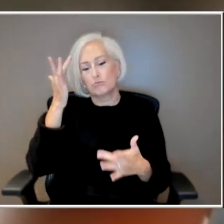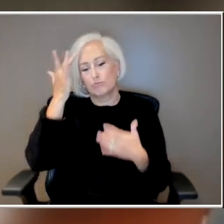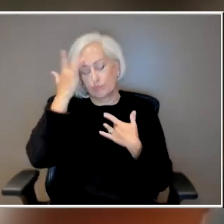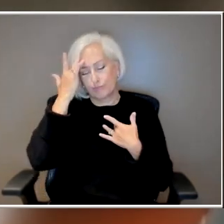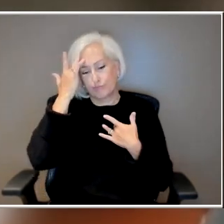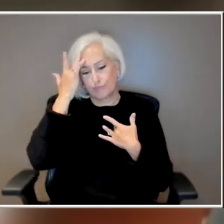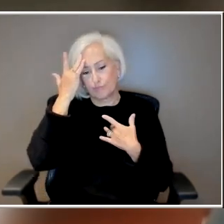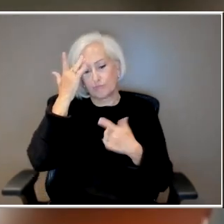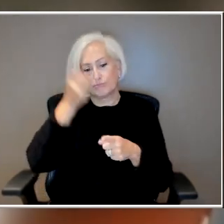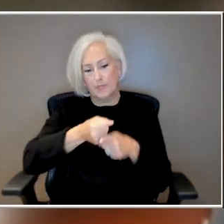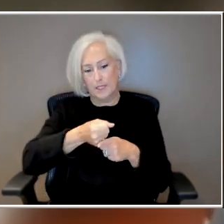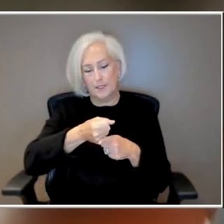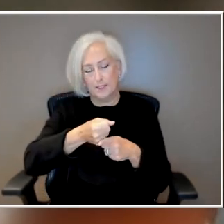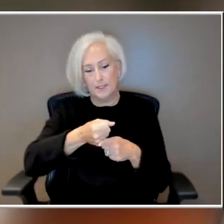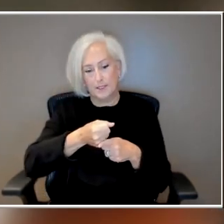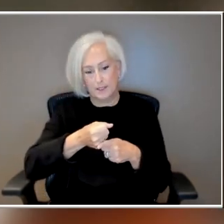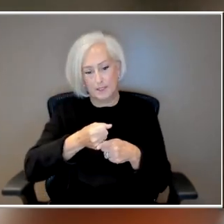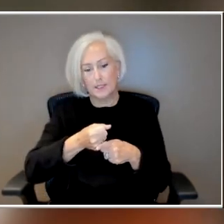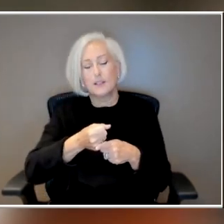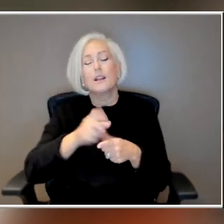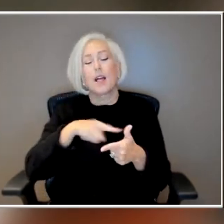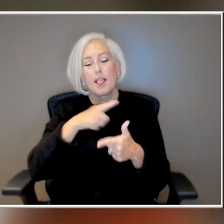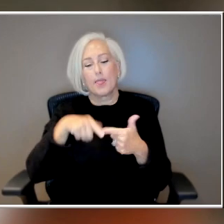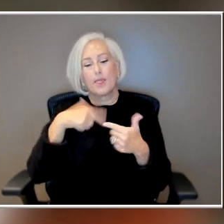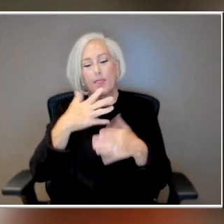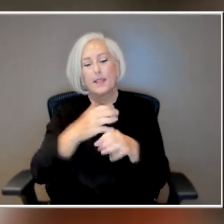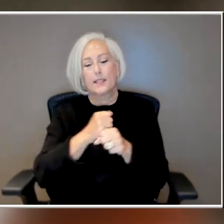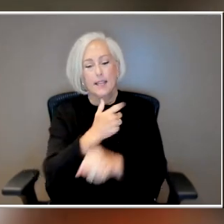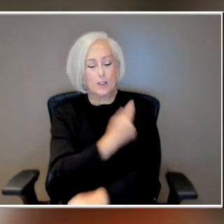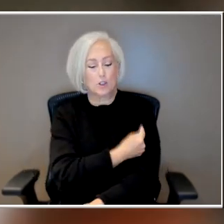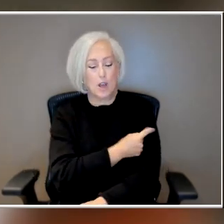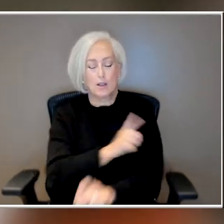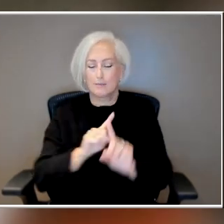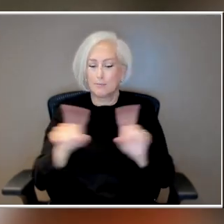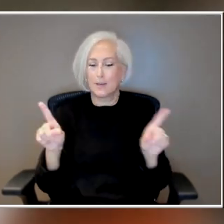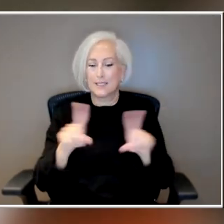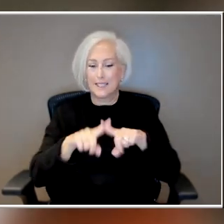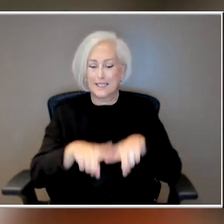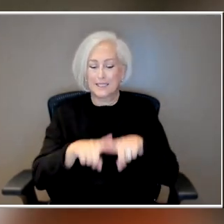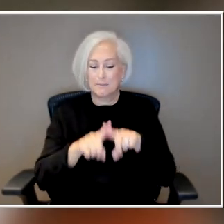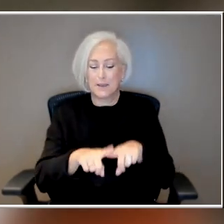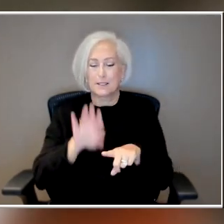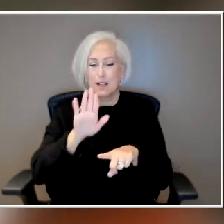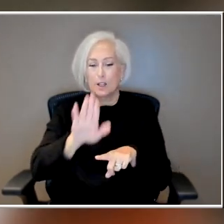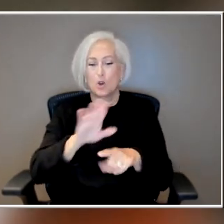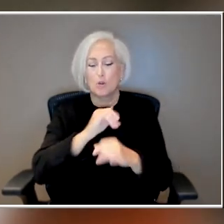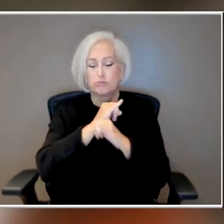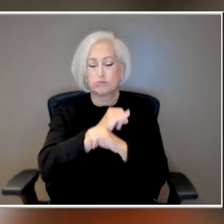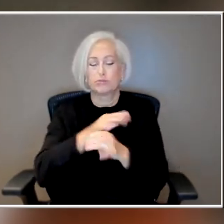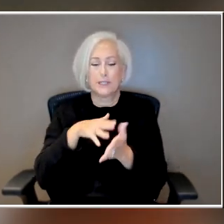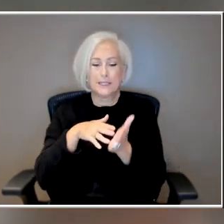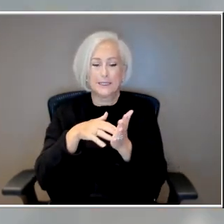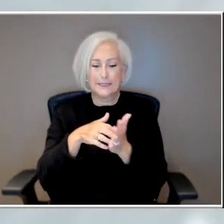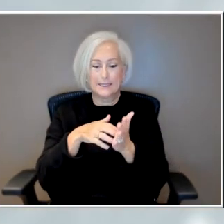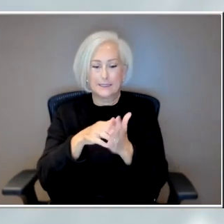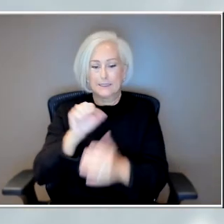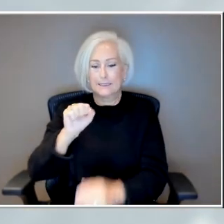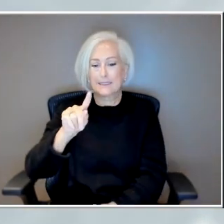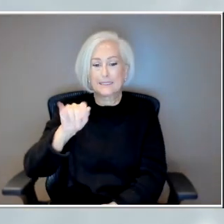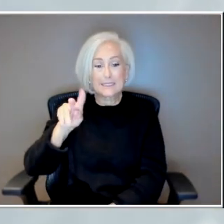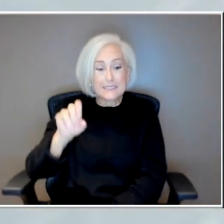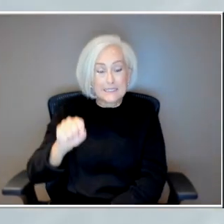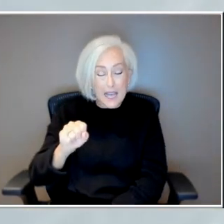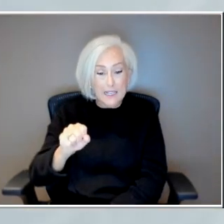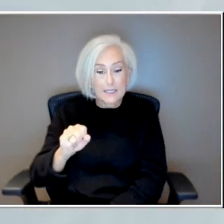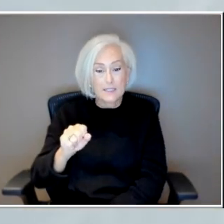infection and get your shot. And depends on your immunocompromised status as well. There is a recommendation